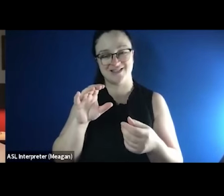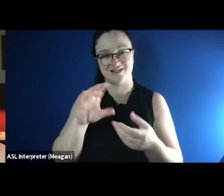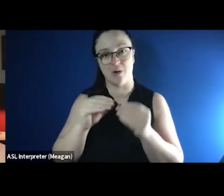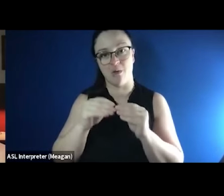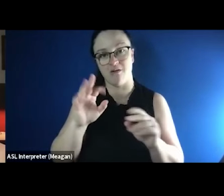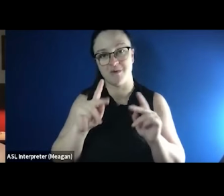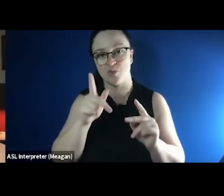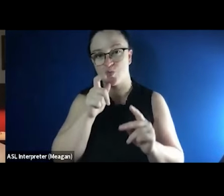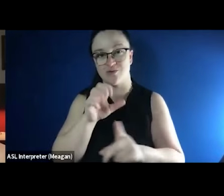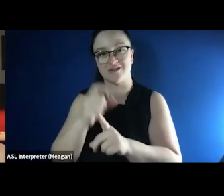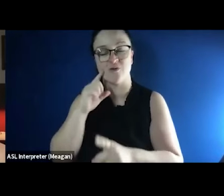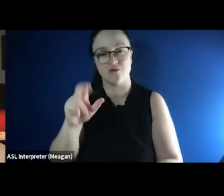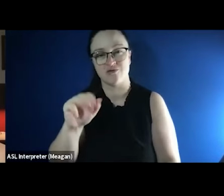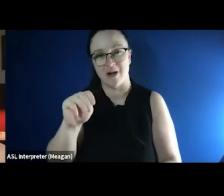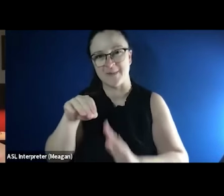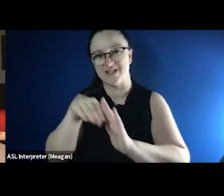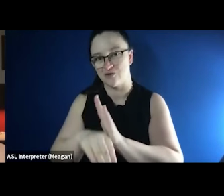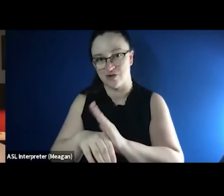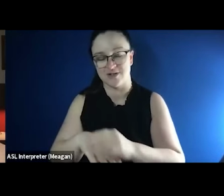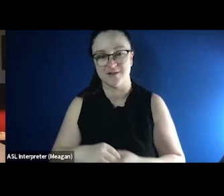can be due to two primary